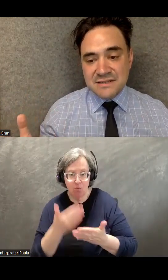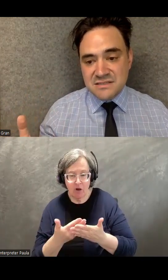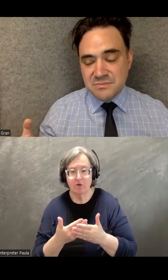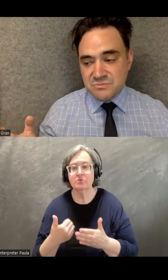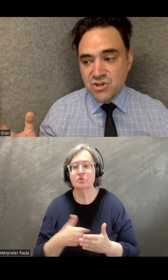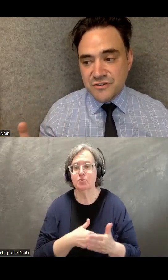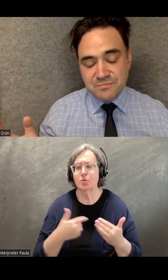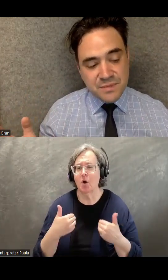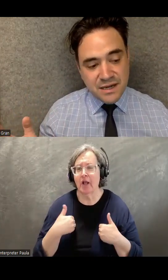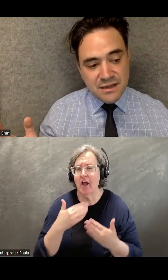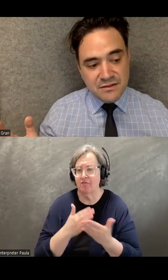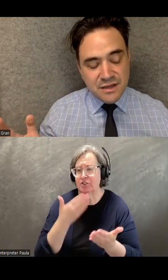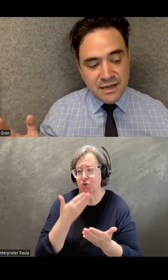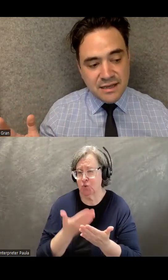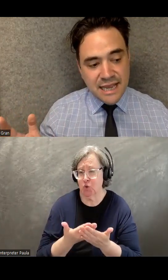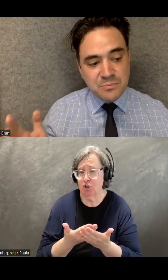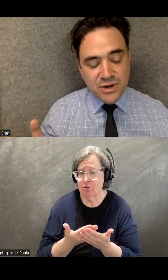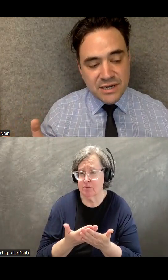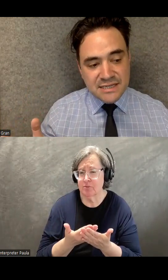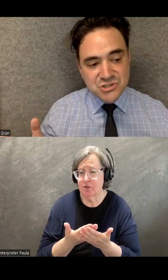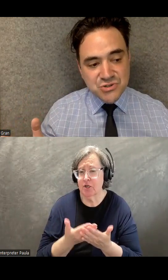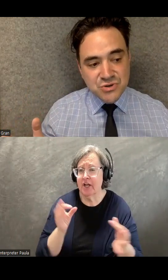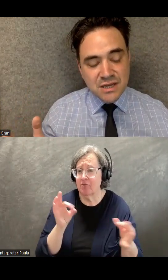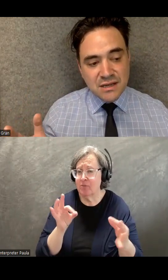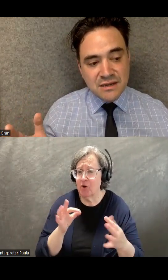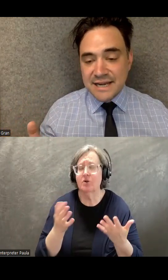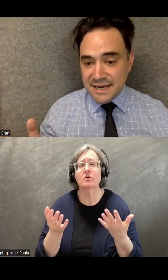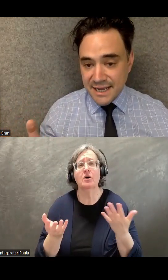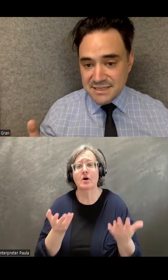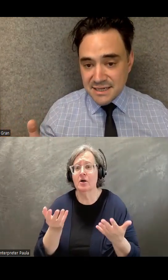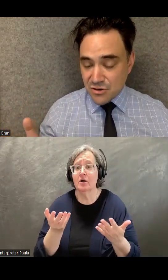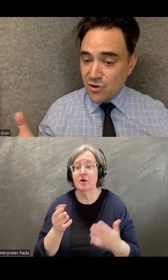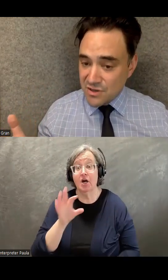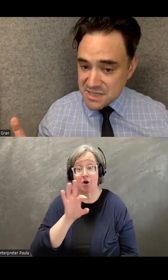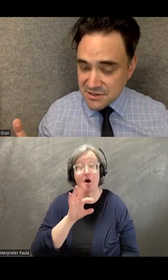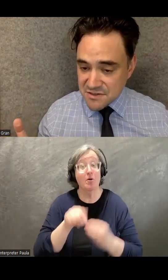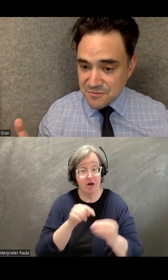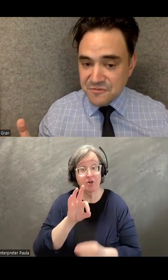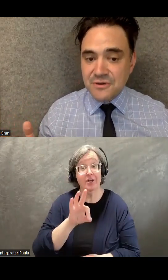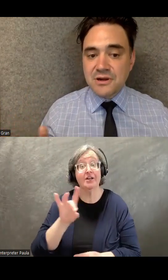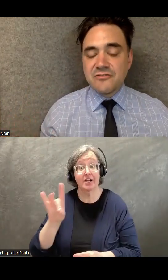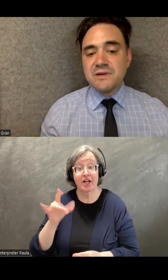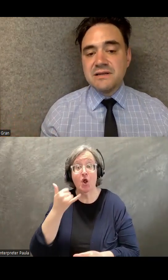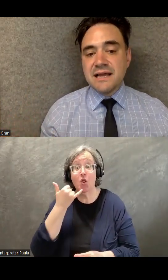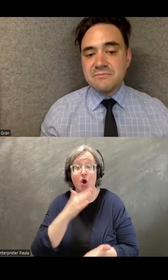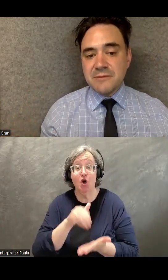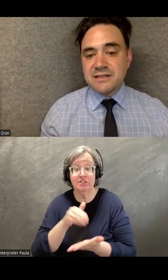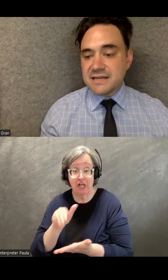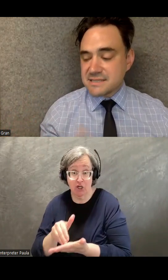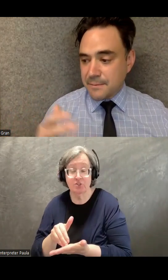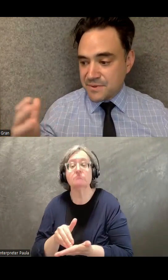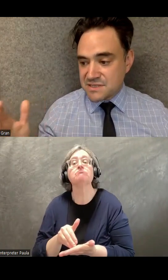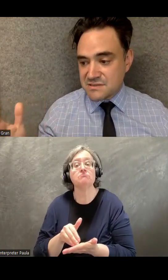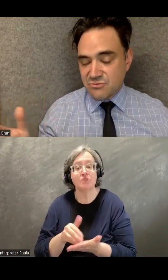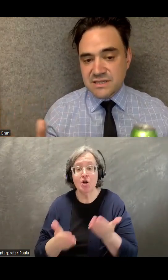We've gotten some good input into 988 and our call centers from the federal government, and maybe the